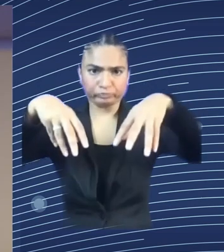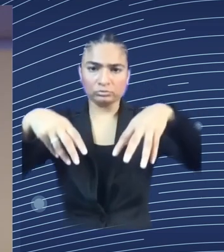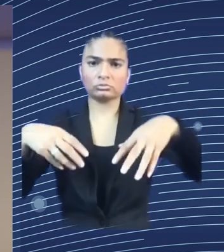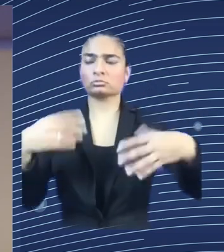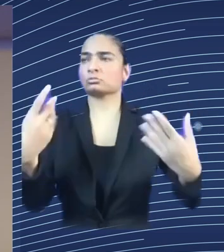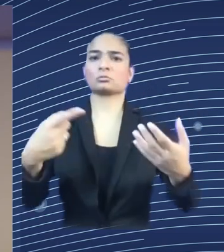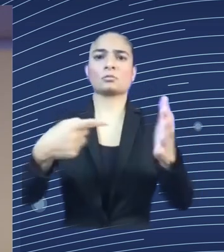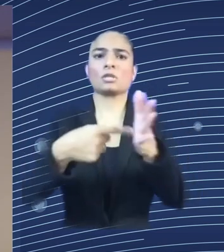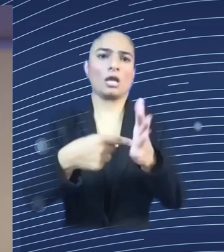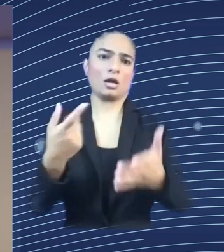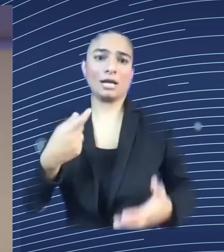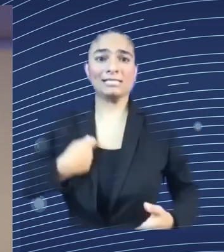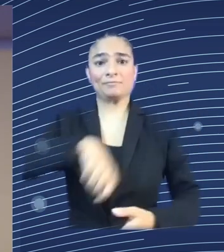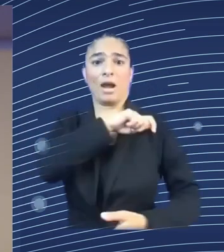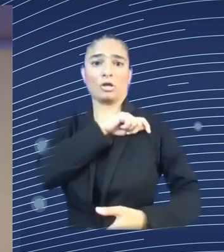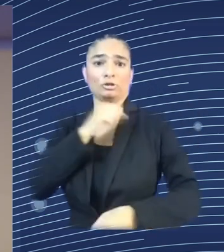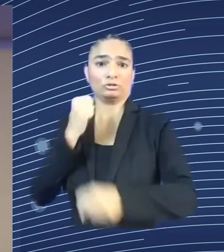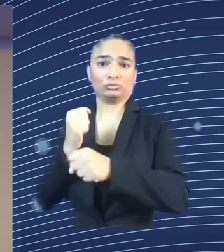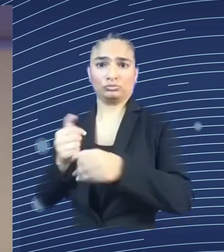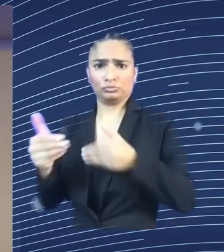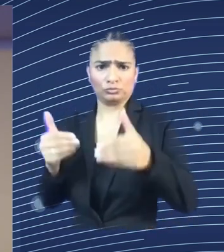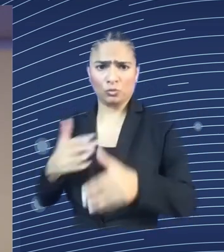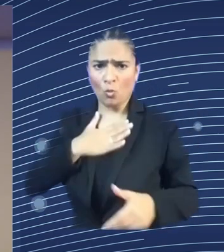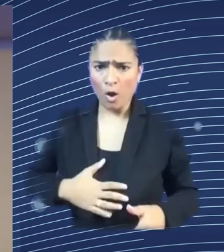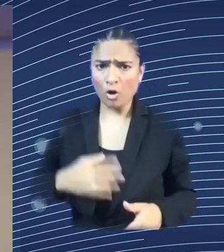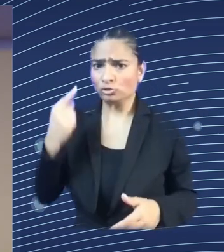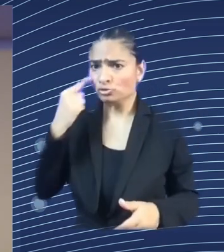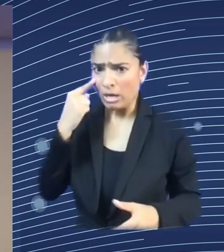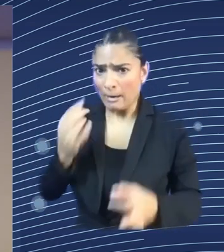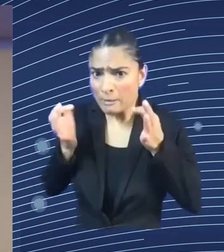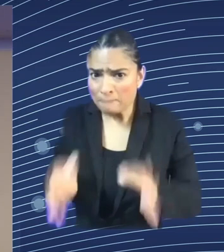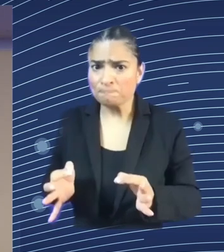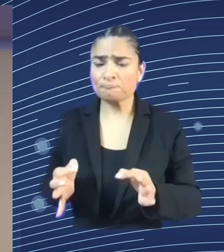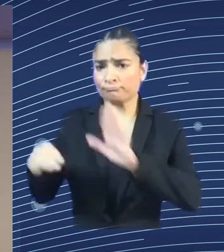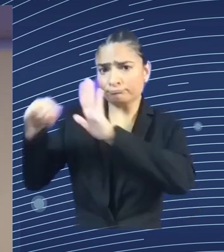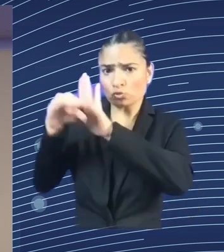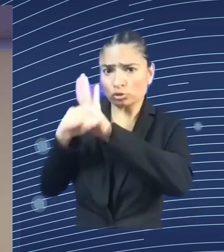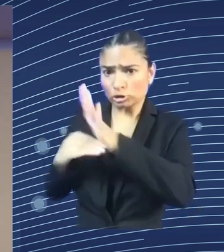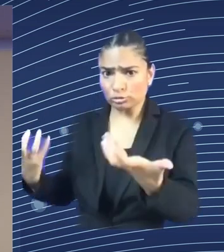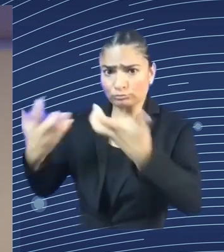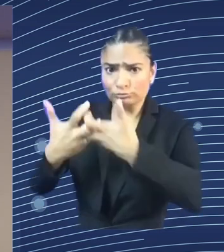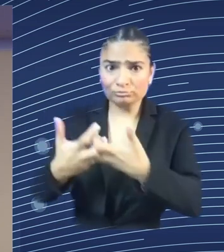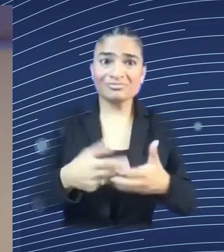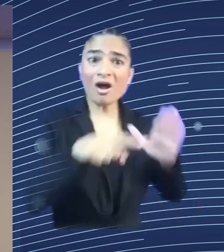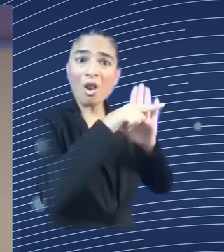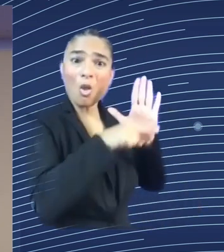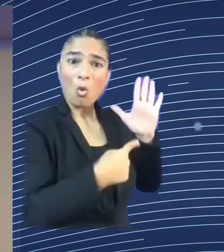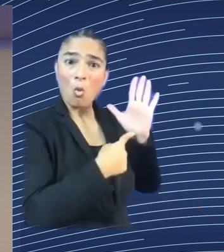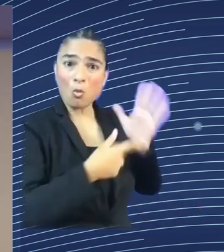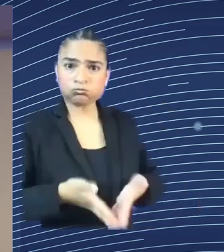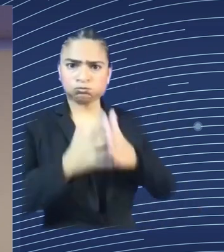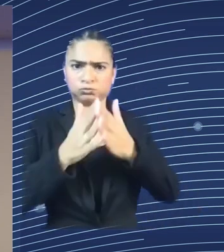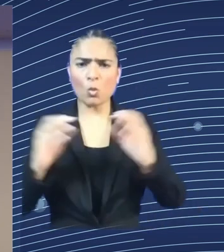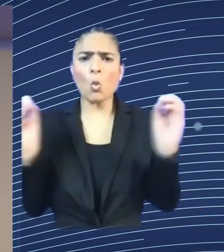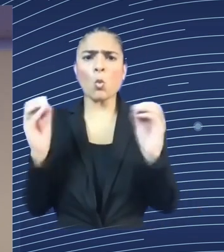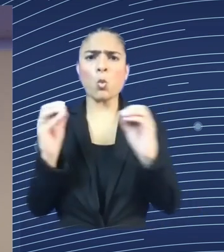thinking behind that you can say, or just like you can assess the situation and say if this should be this the solution or this other one. Is if you have these requirements, you have